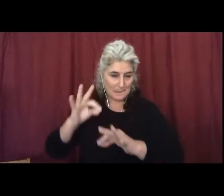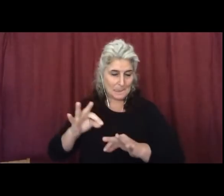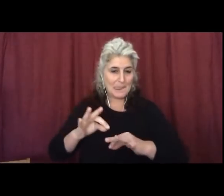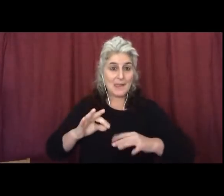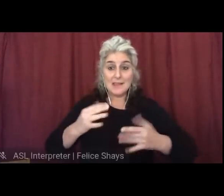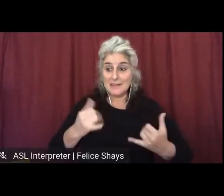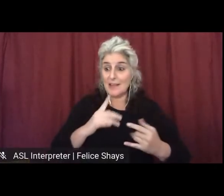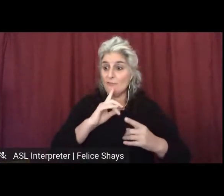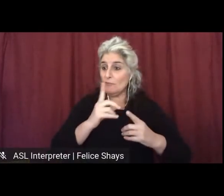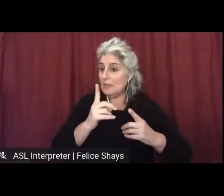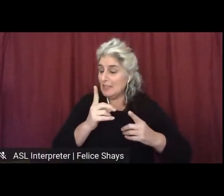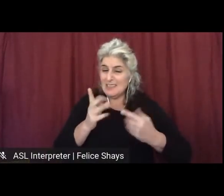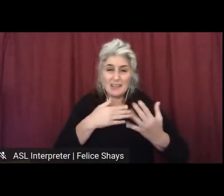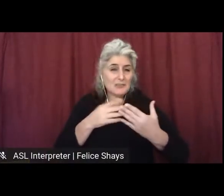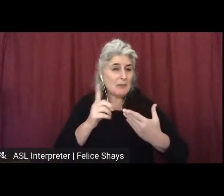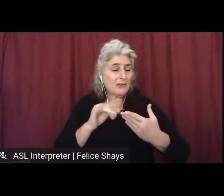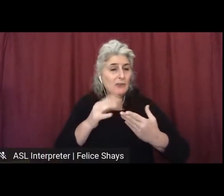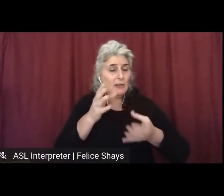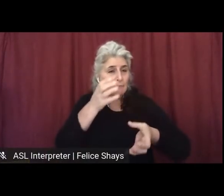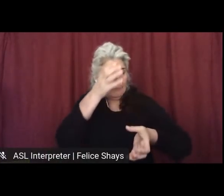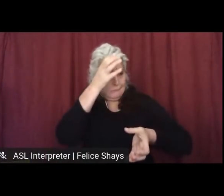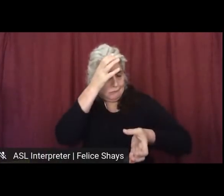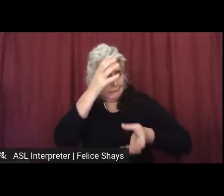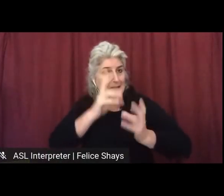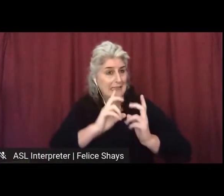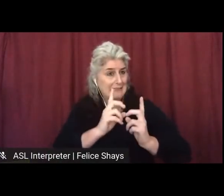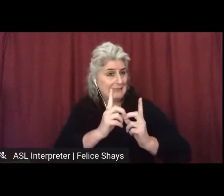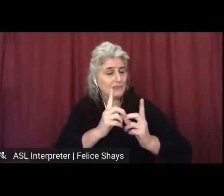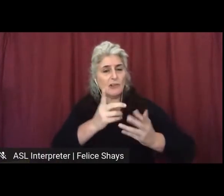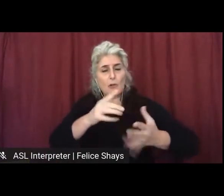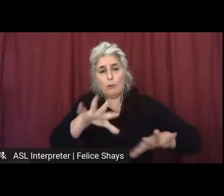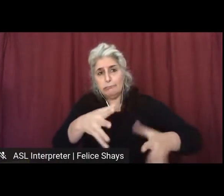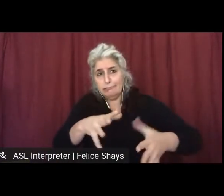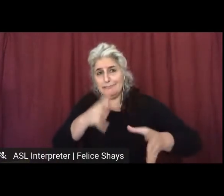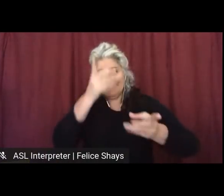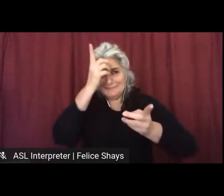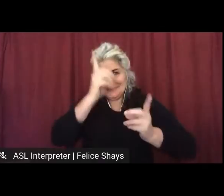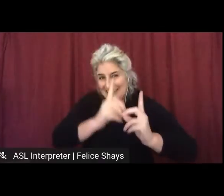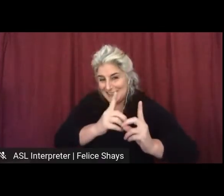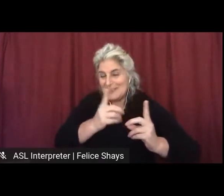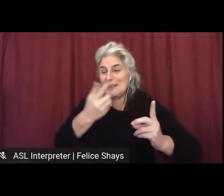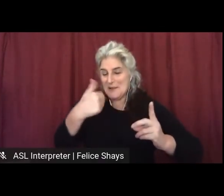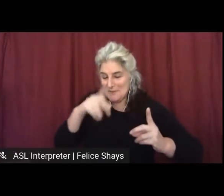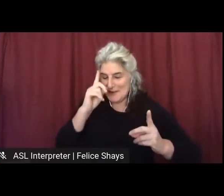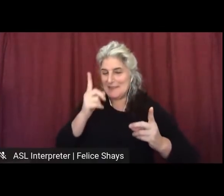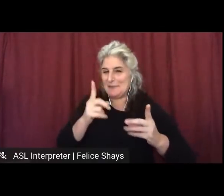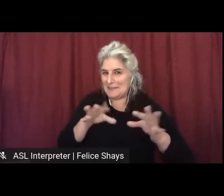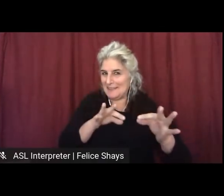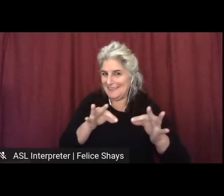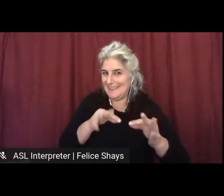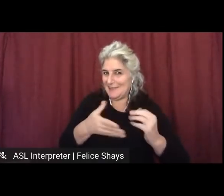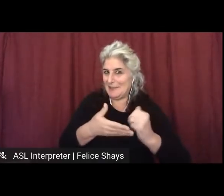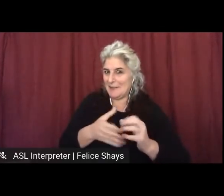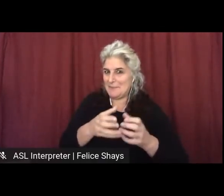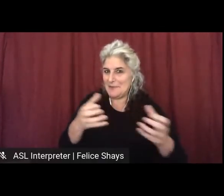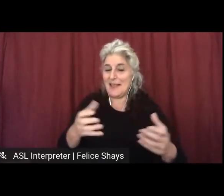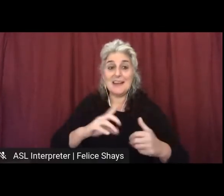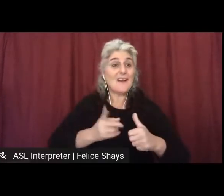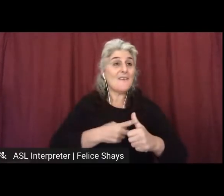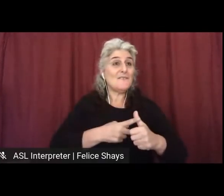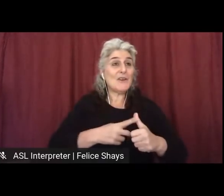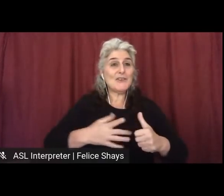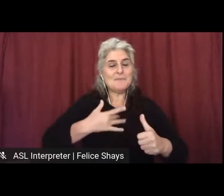matter what level you are at with digital marketing. So first up, I'm really excited to